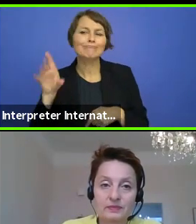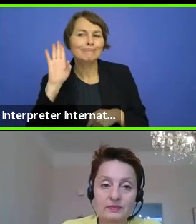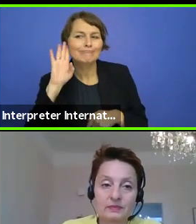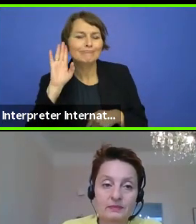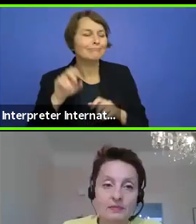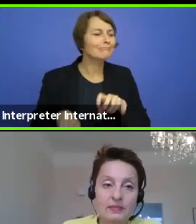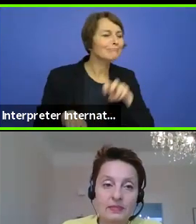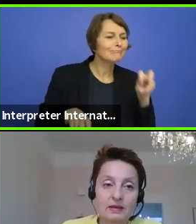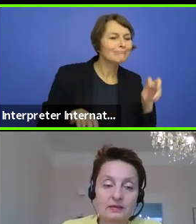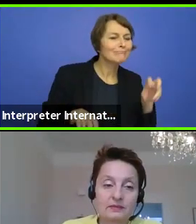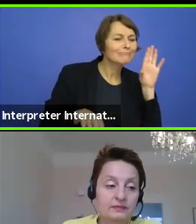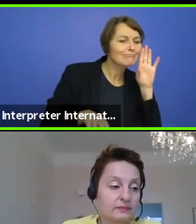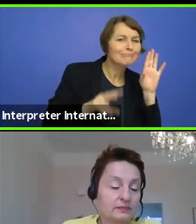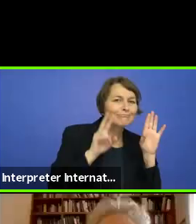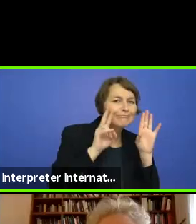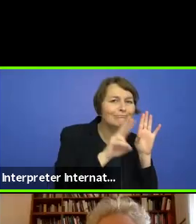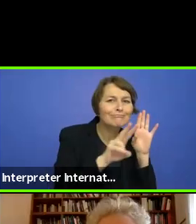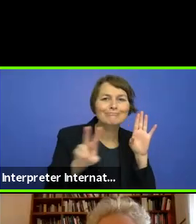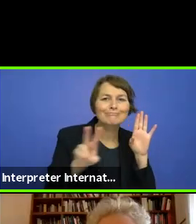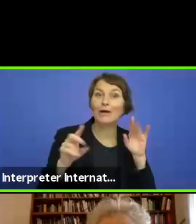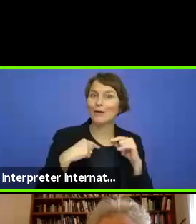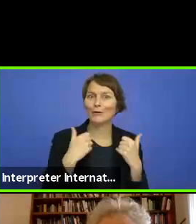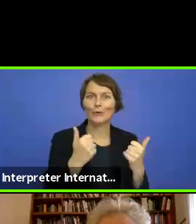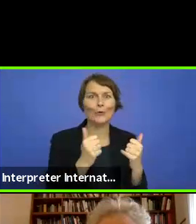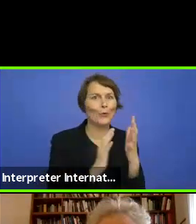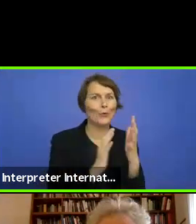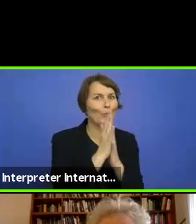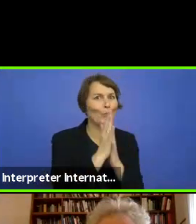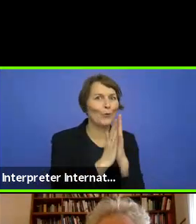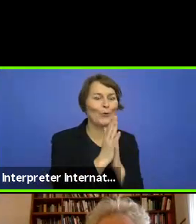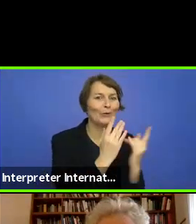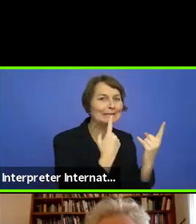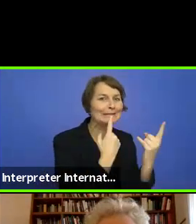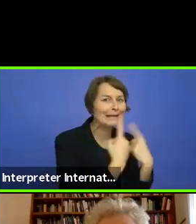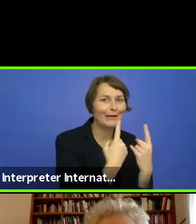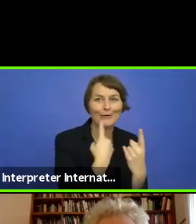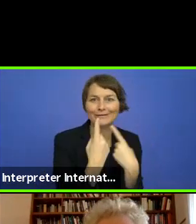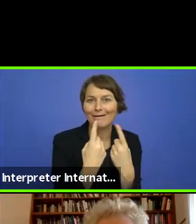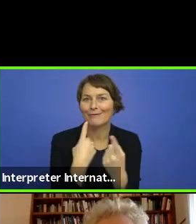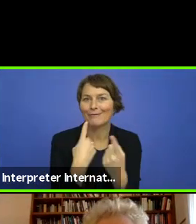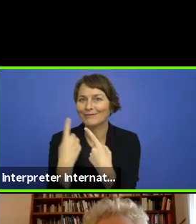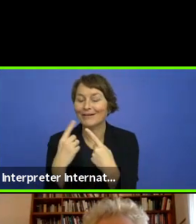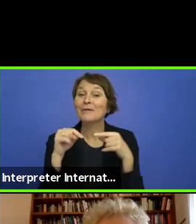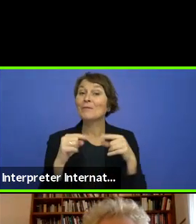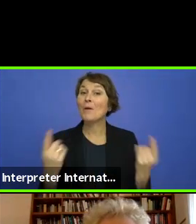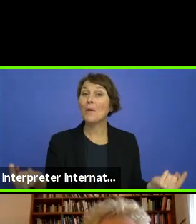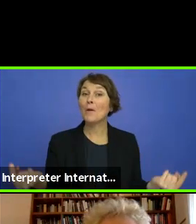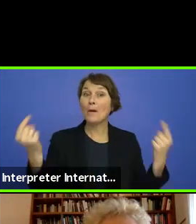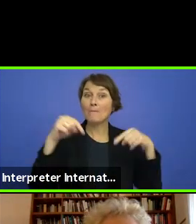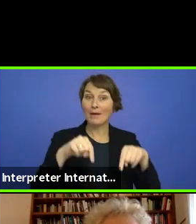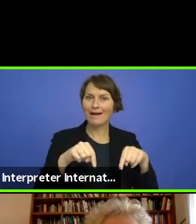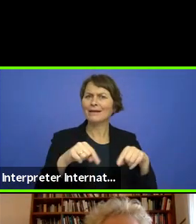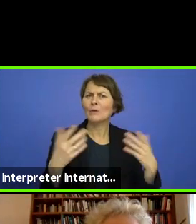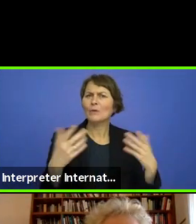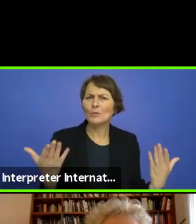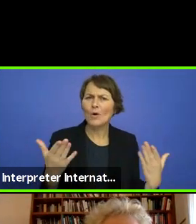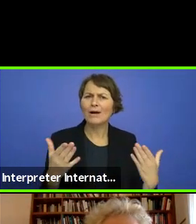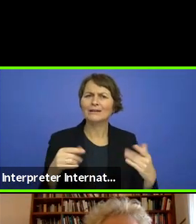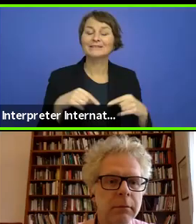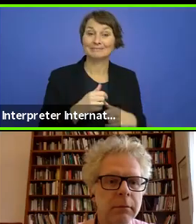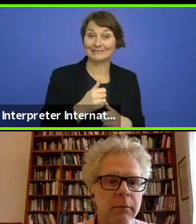all of them. We now move on to the last but very important part of our seminar. Each presenter will